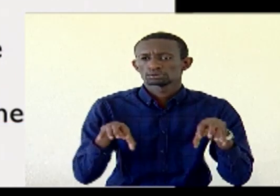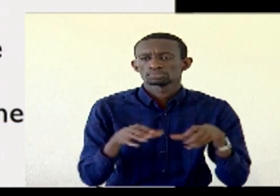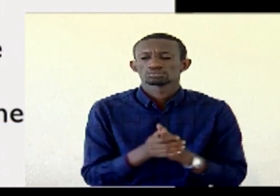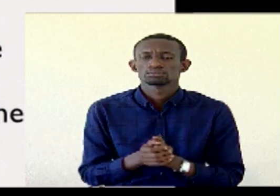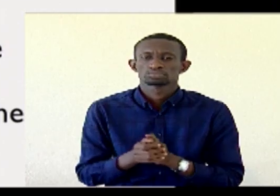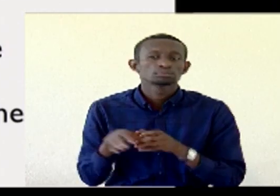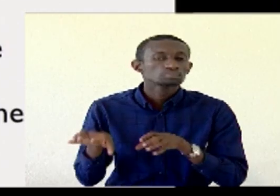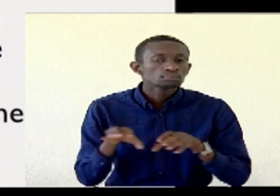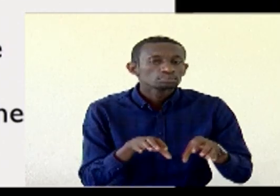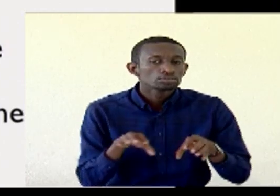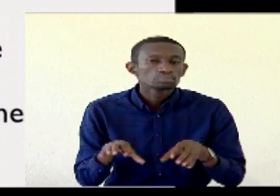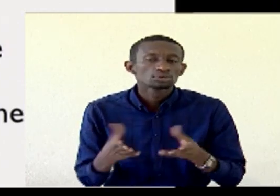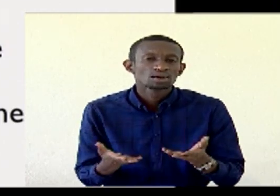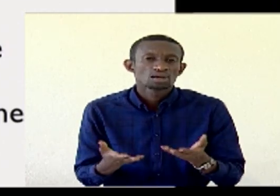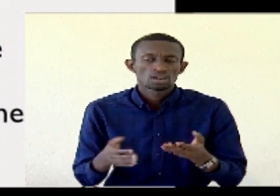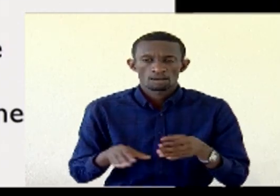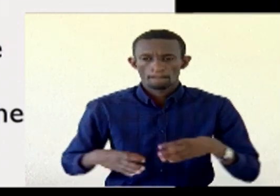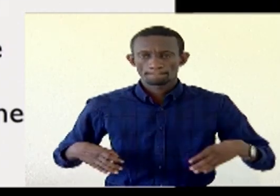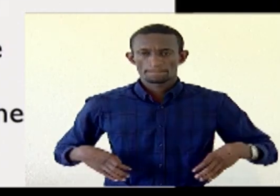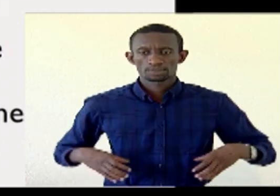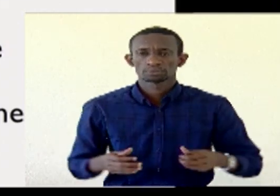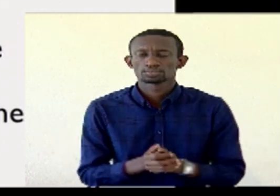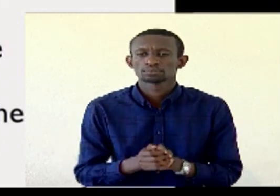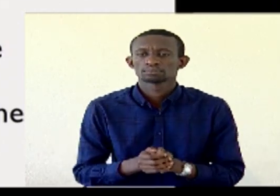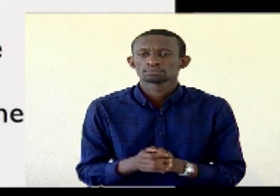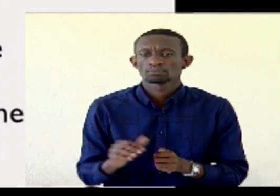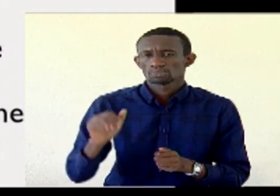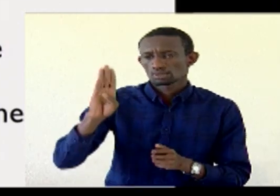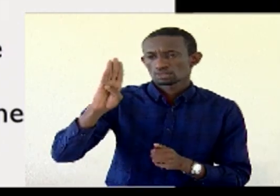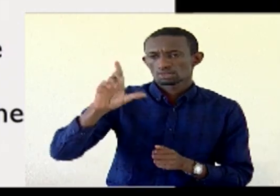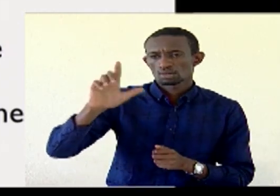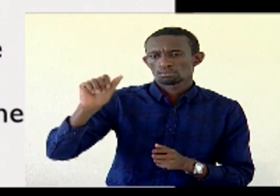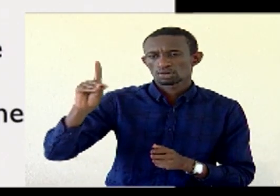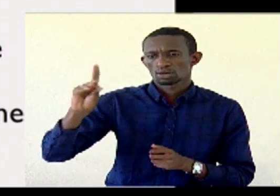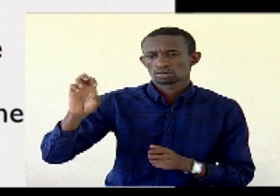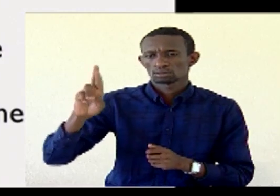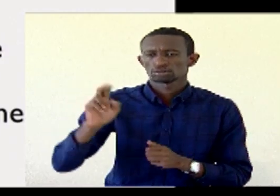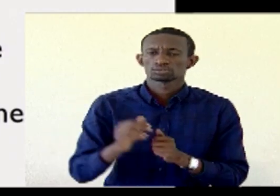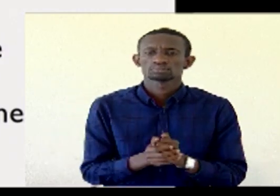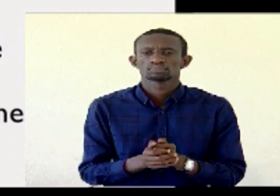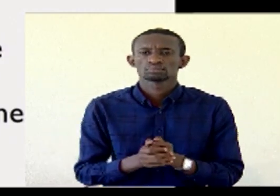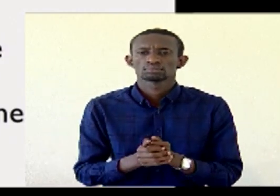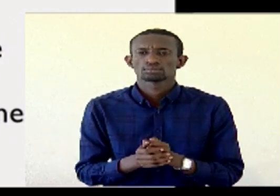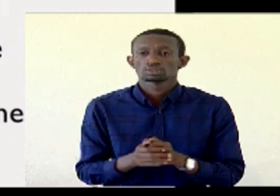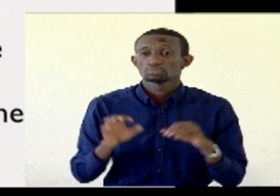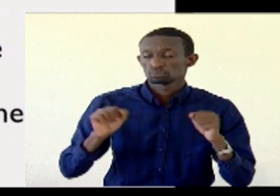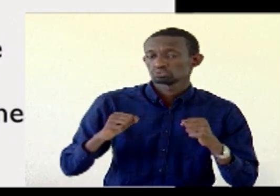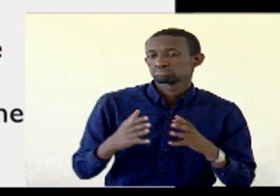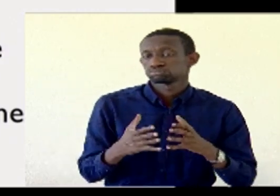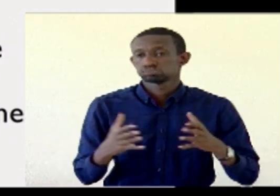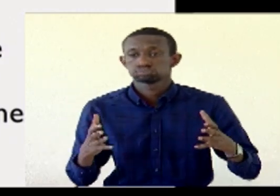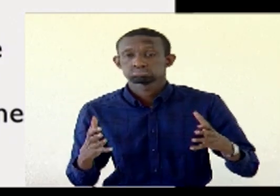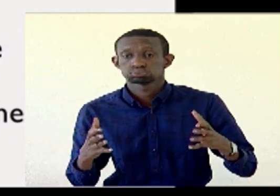bladder to the pelvic bones. The bladder swells, the bladder walls relaxes and expands to store